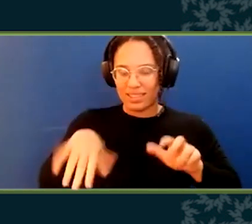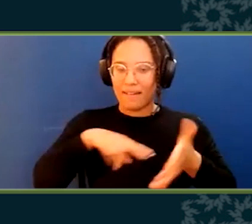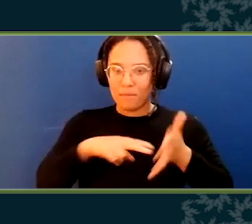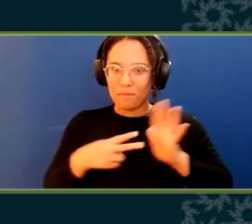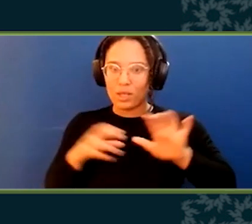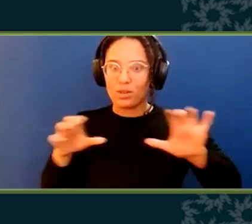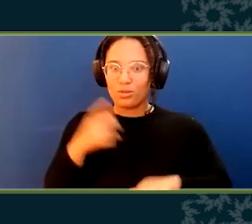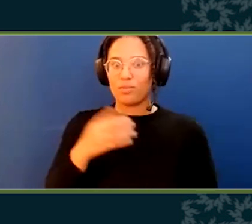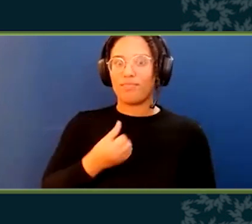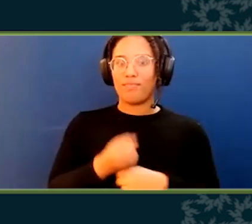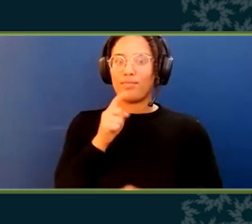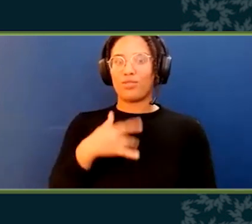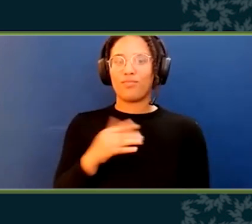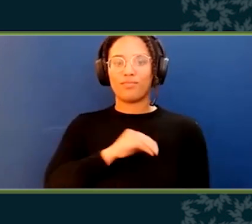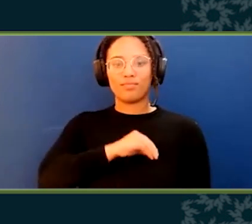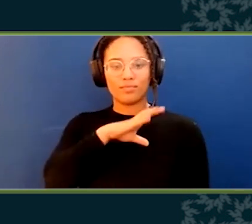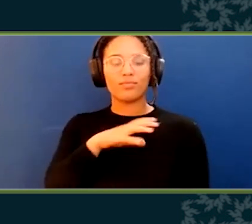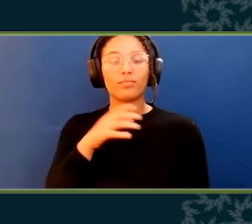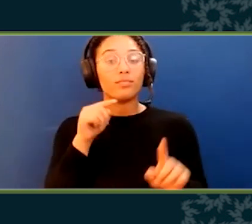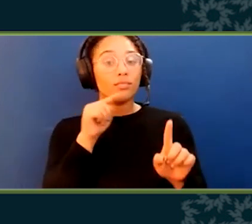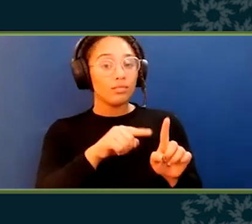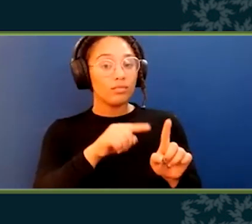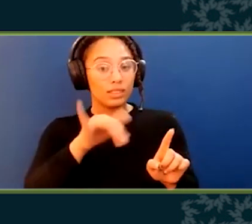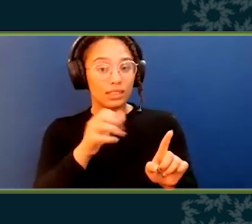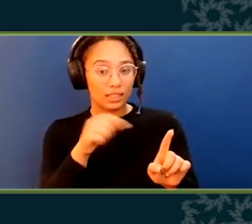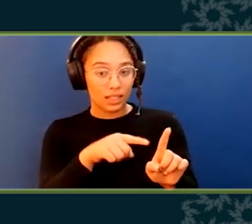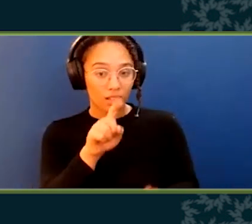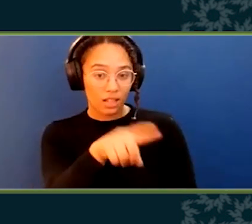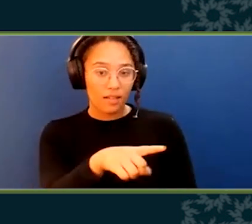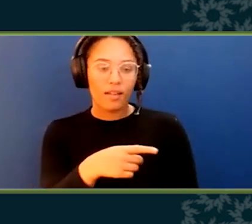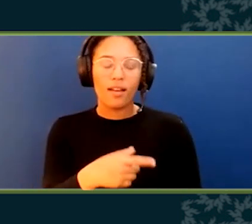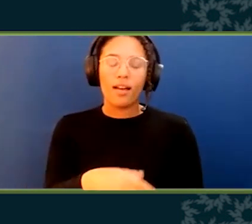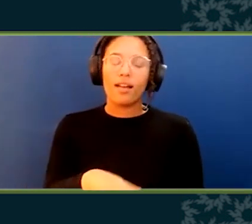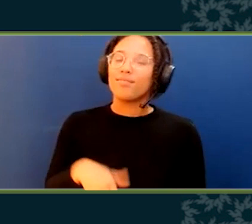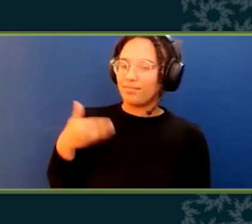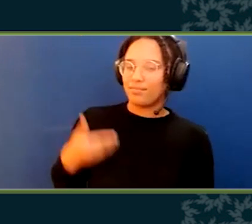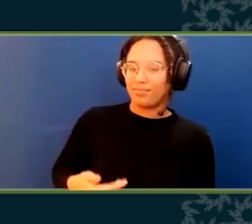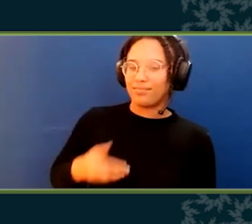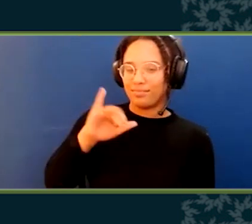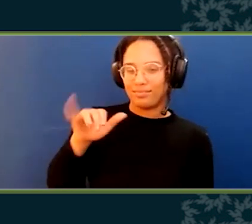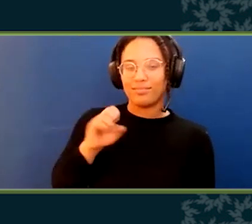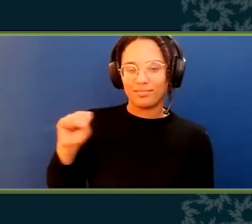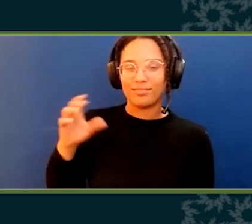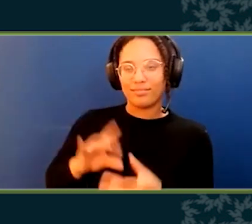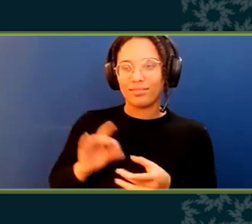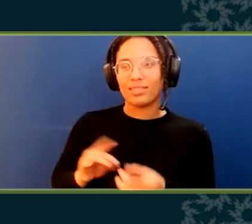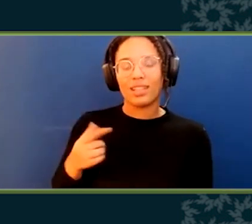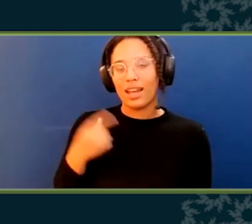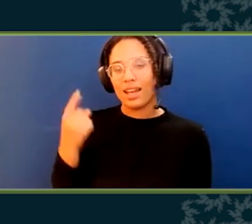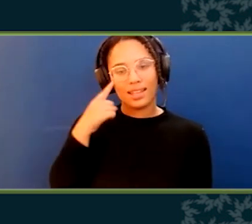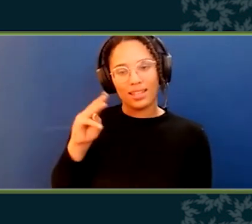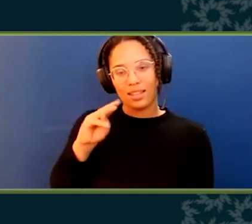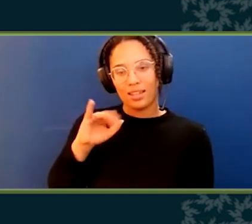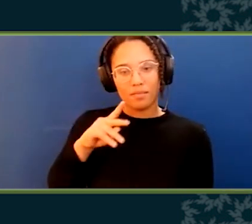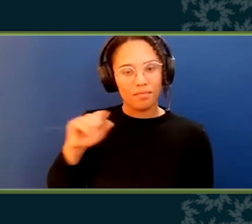This is Lindsey. Jess, your thoughts? Yeah, this is Jess. I think Minnow put it very well. And